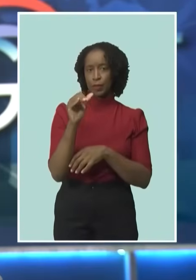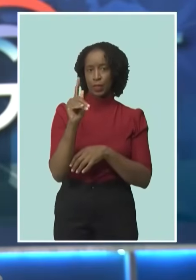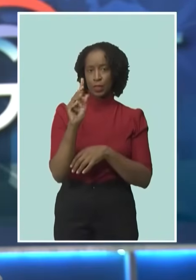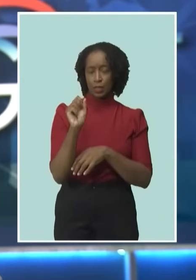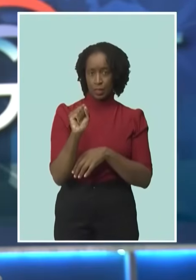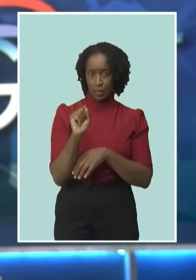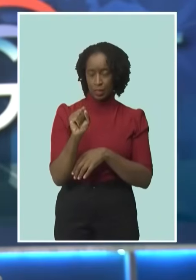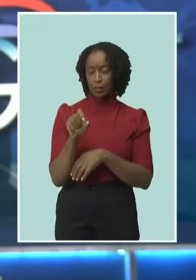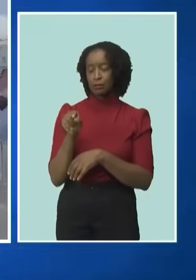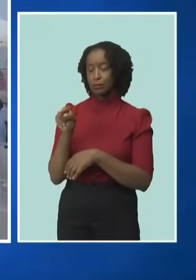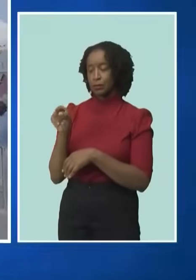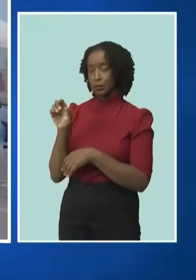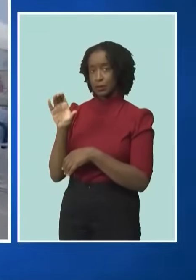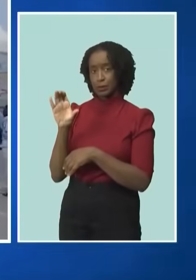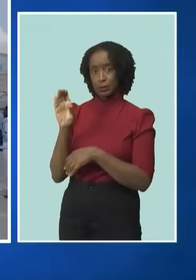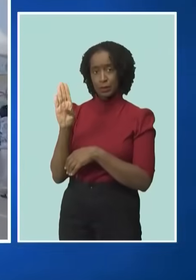more.